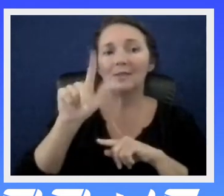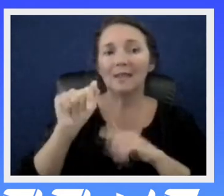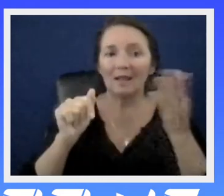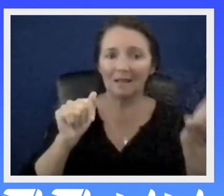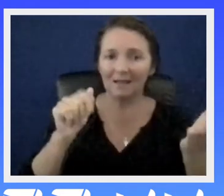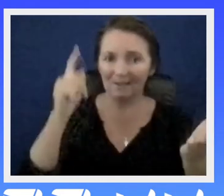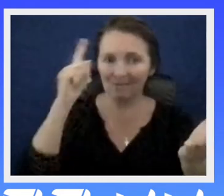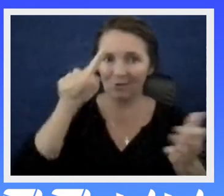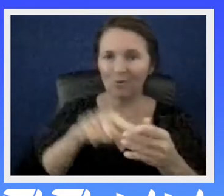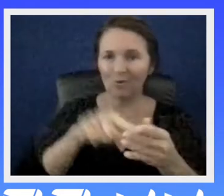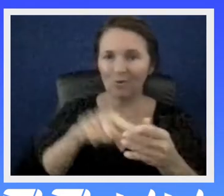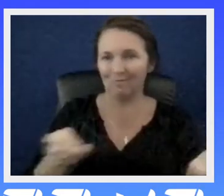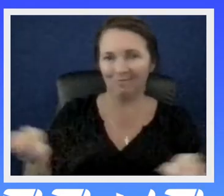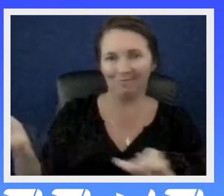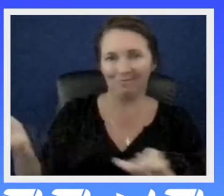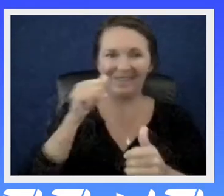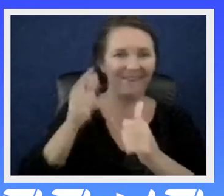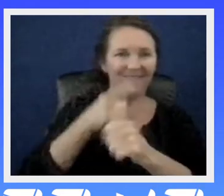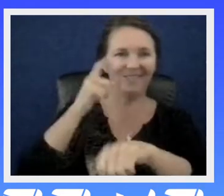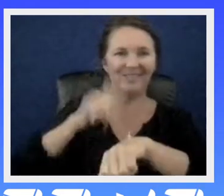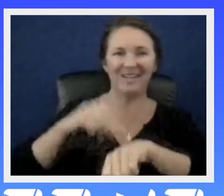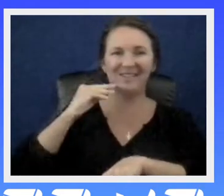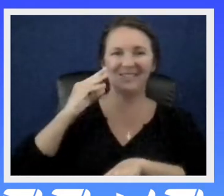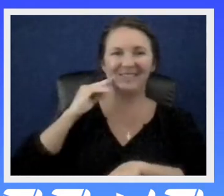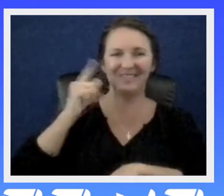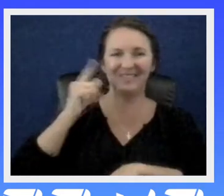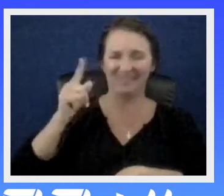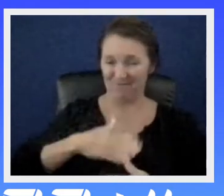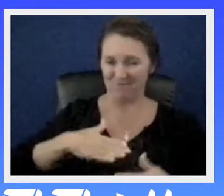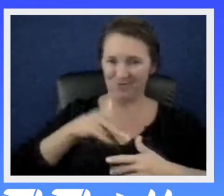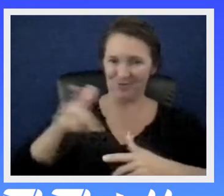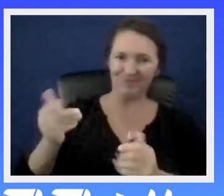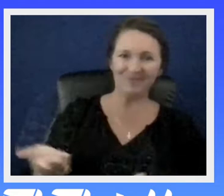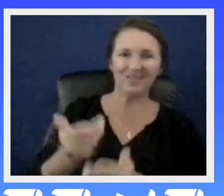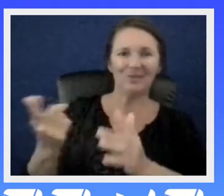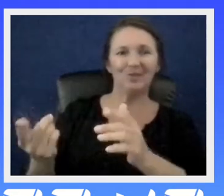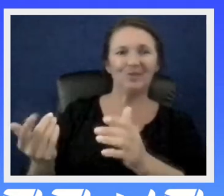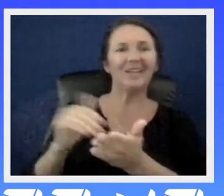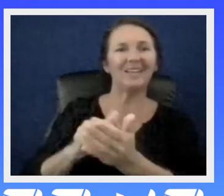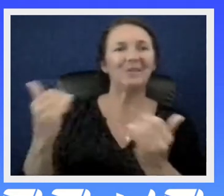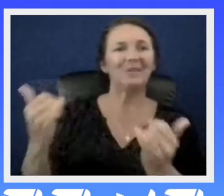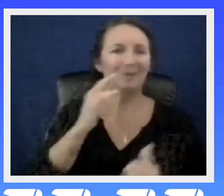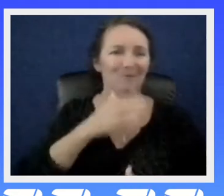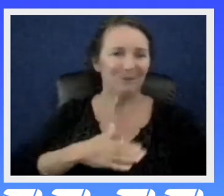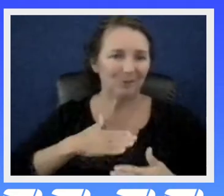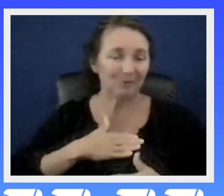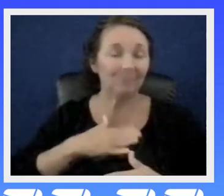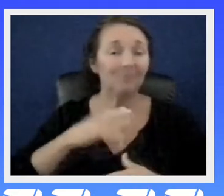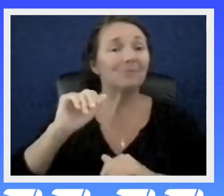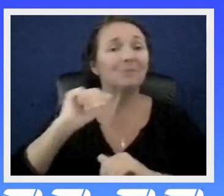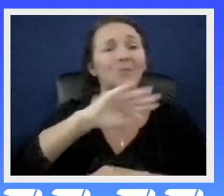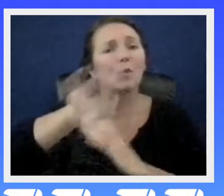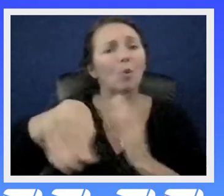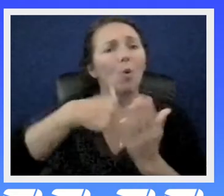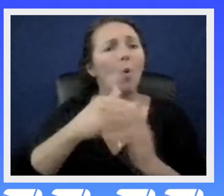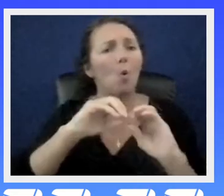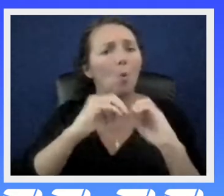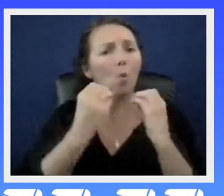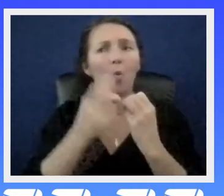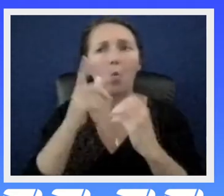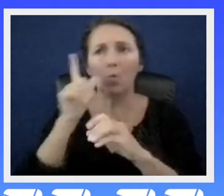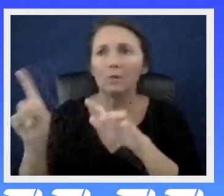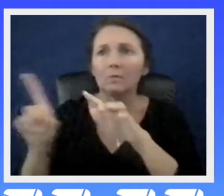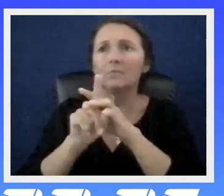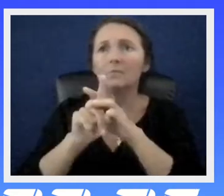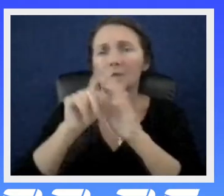not your first rodeo, so good to see you again in the box. And for all of the organizations and creatives that have come together to